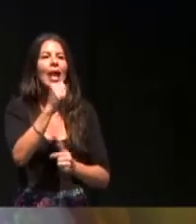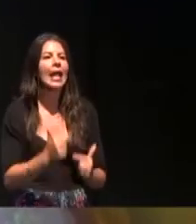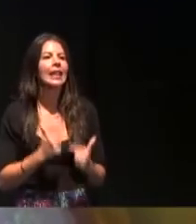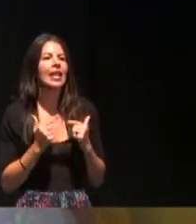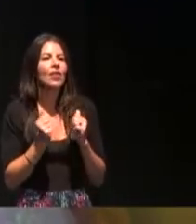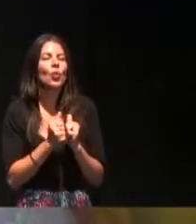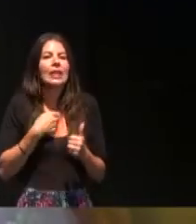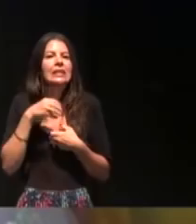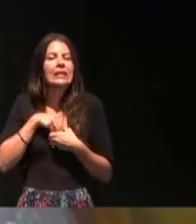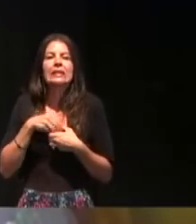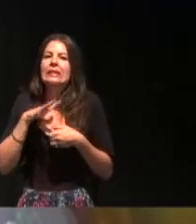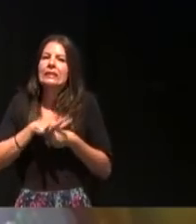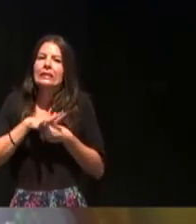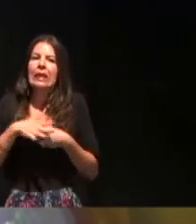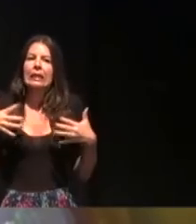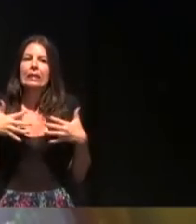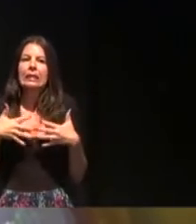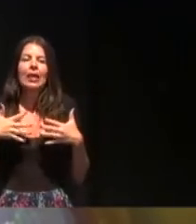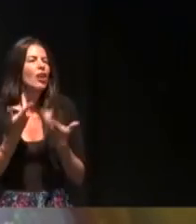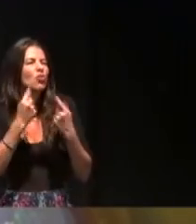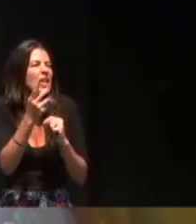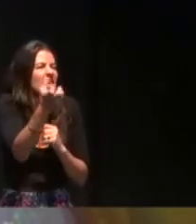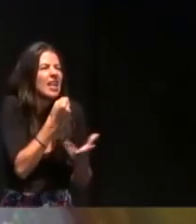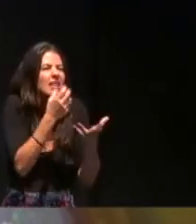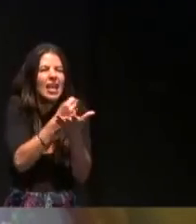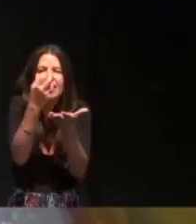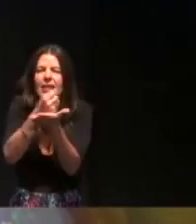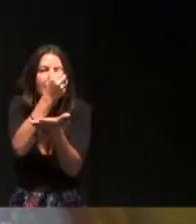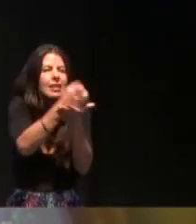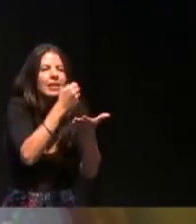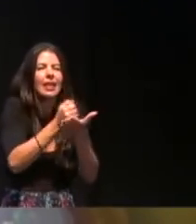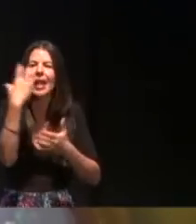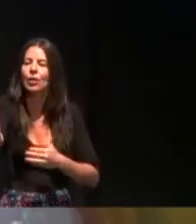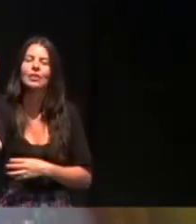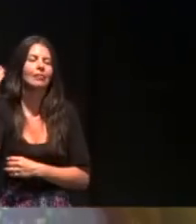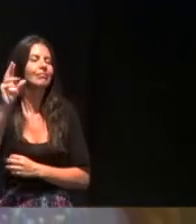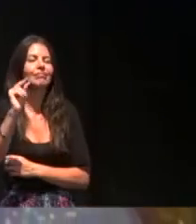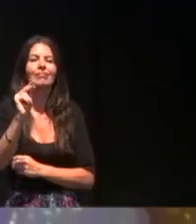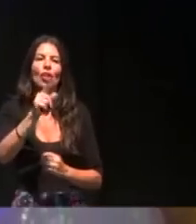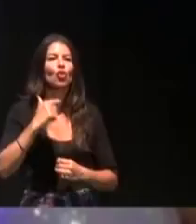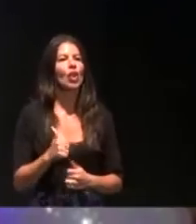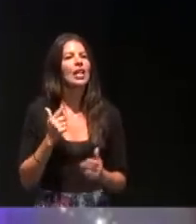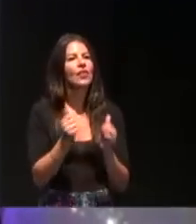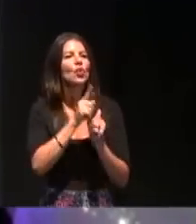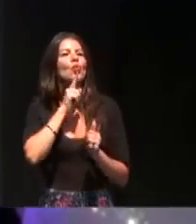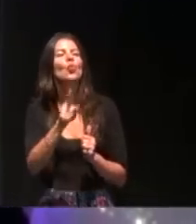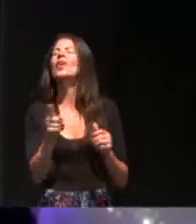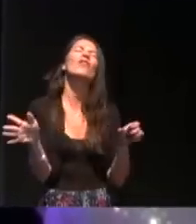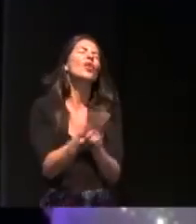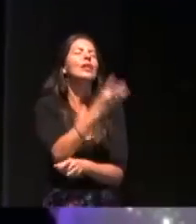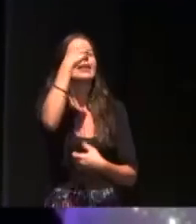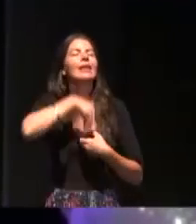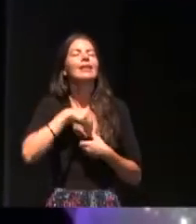this inner anxiety of trying to get something out there. You're living with a divine